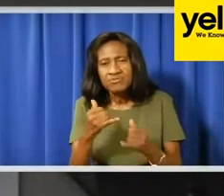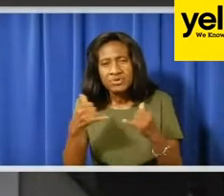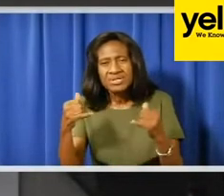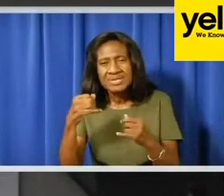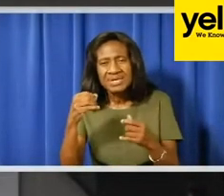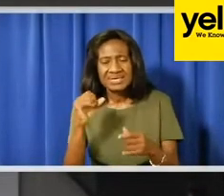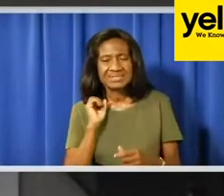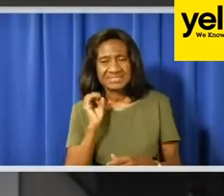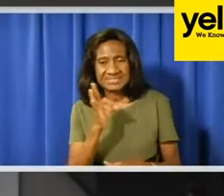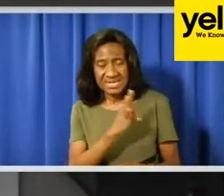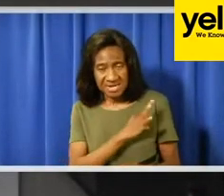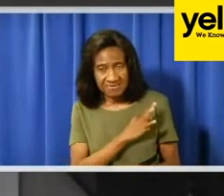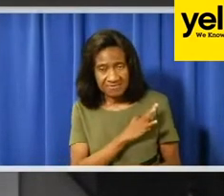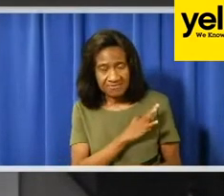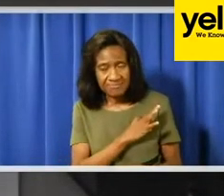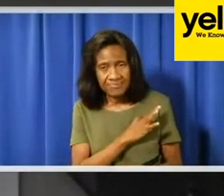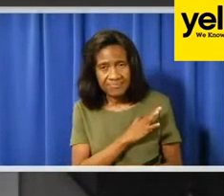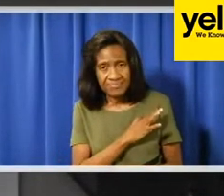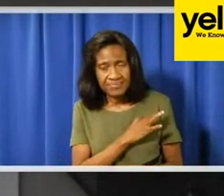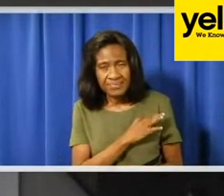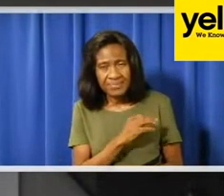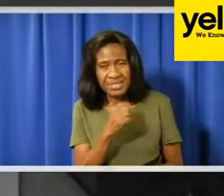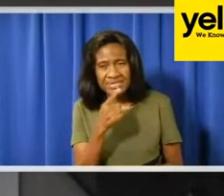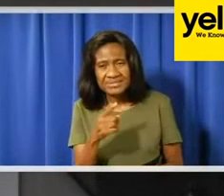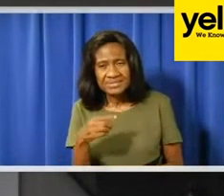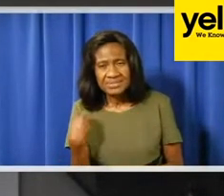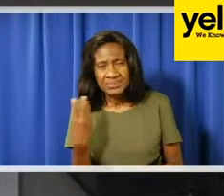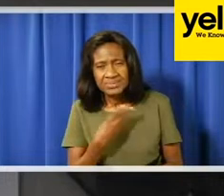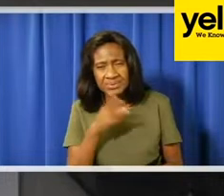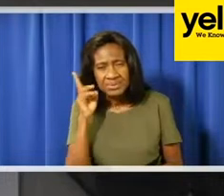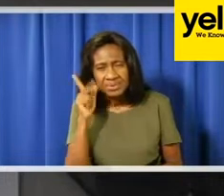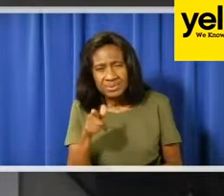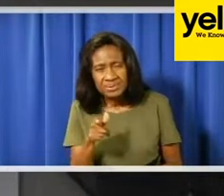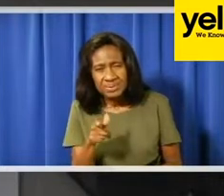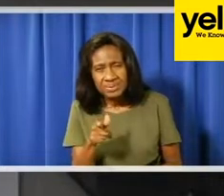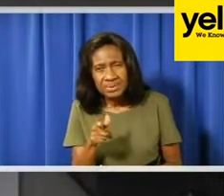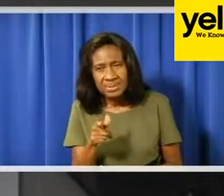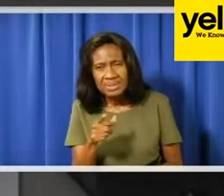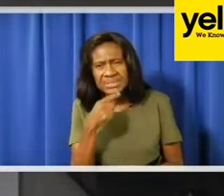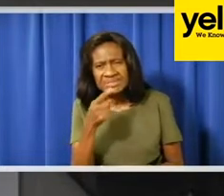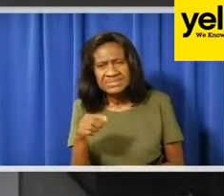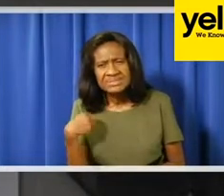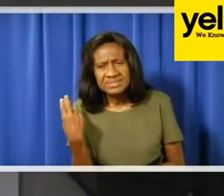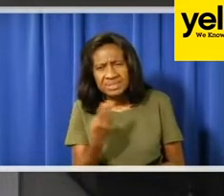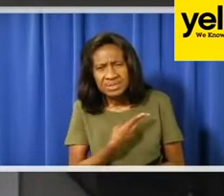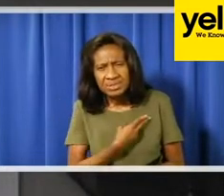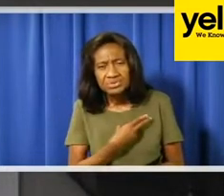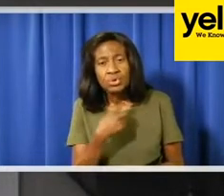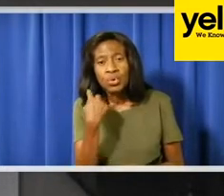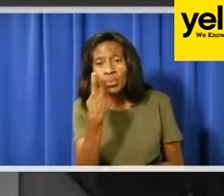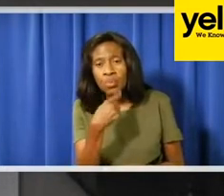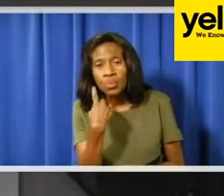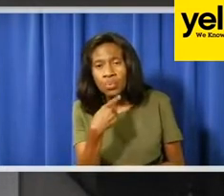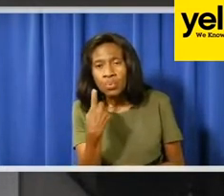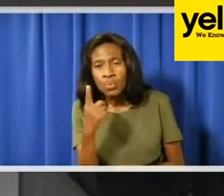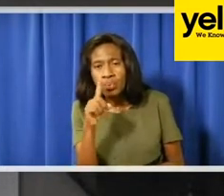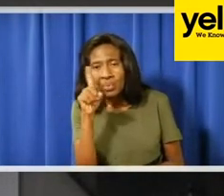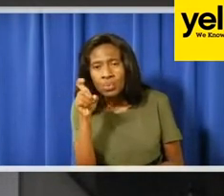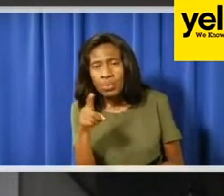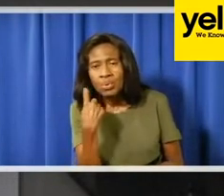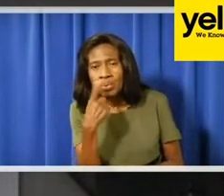that we would receive a definition of what constitutes as a frontline worker. Can